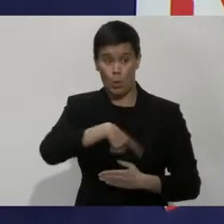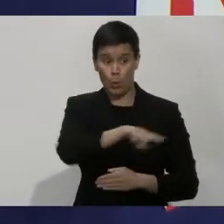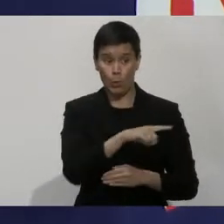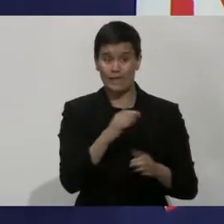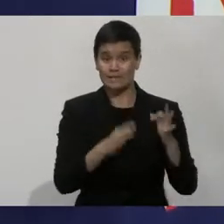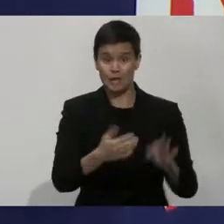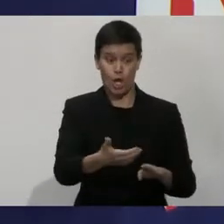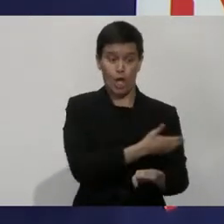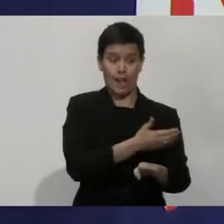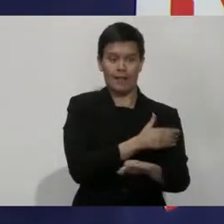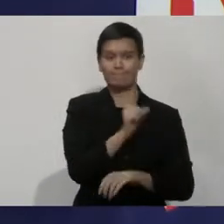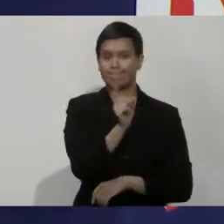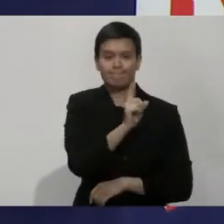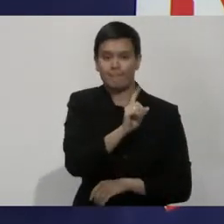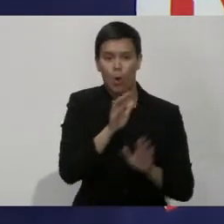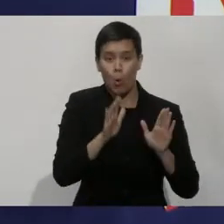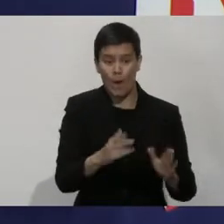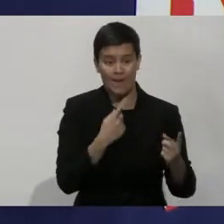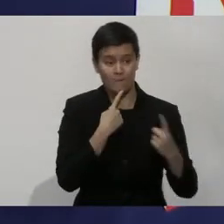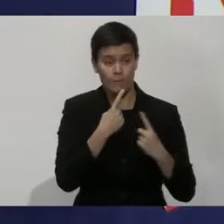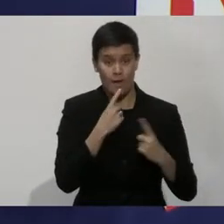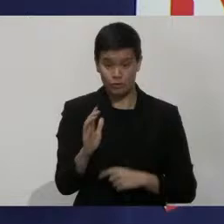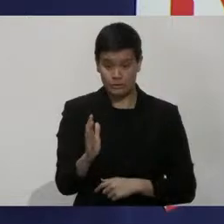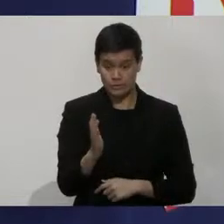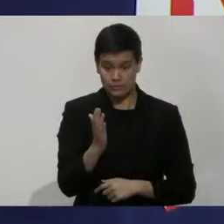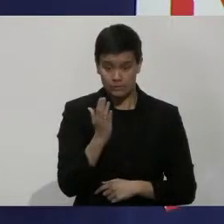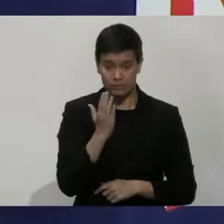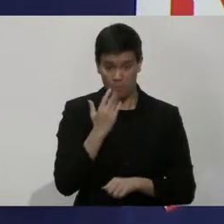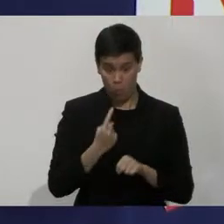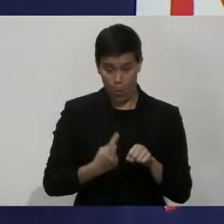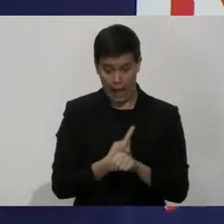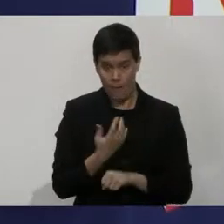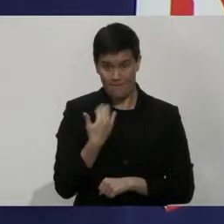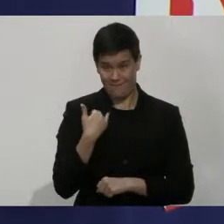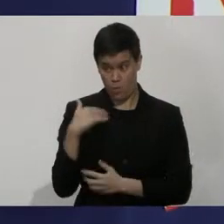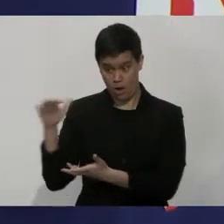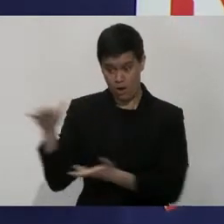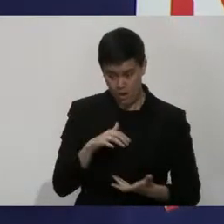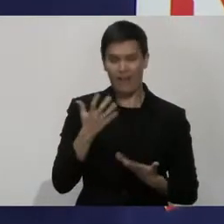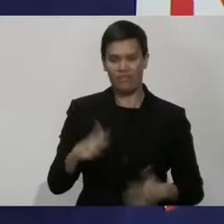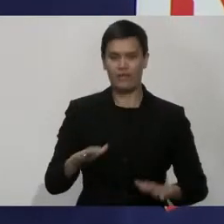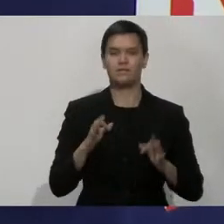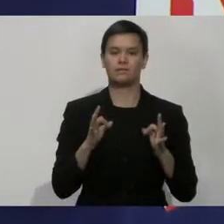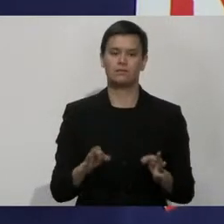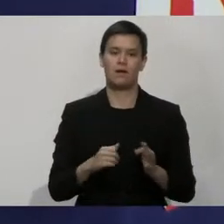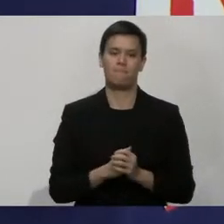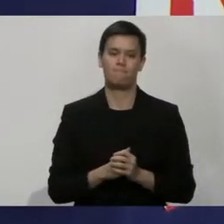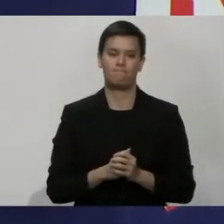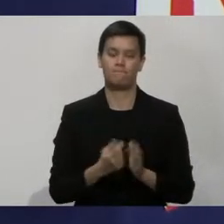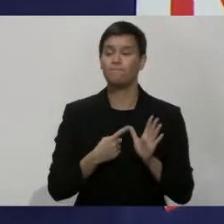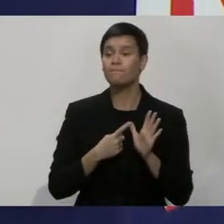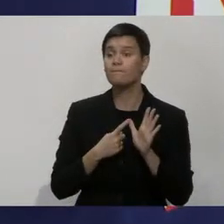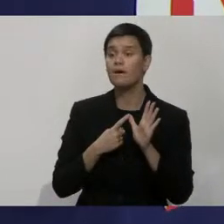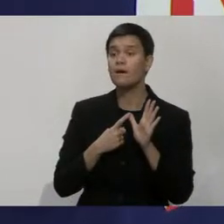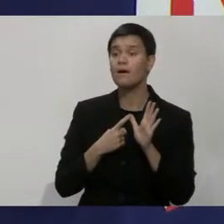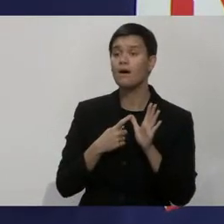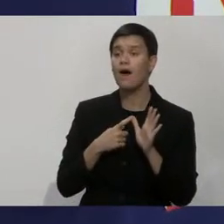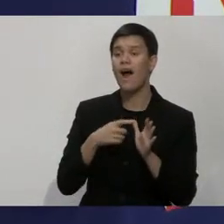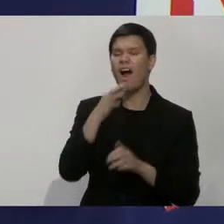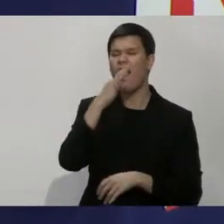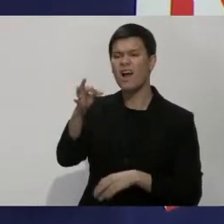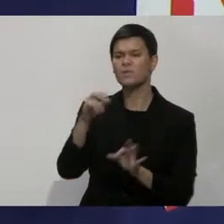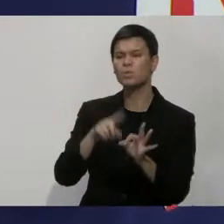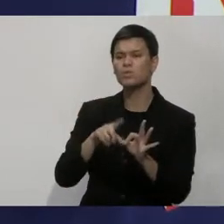Cabinet. We'll come to Jenna. Minister, have you read the Ministry's testing strategy? I've read the government's testing